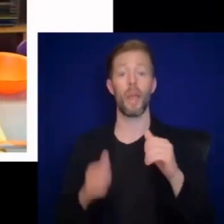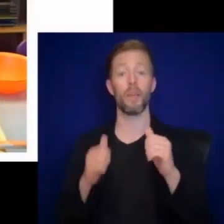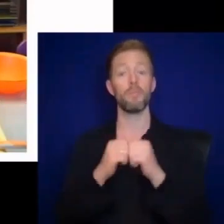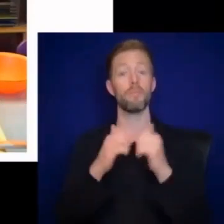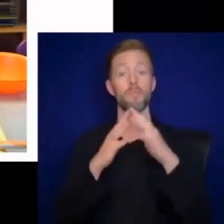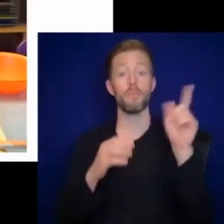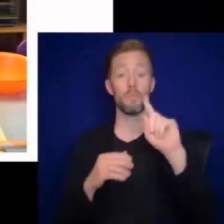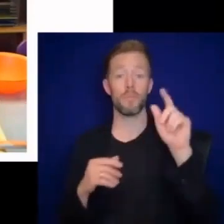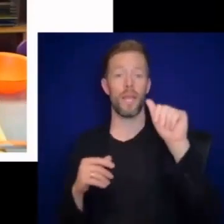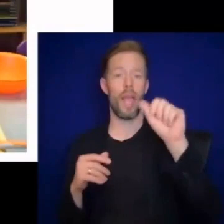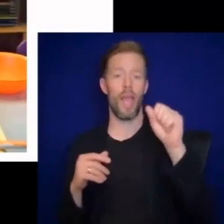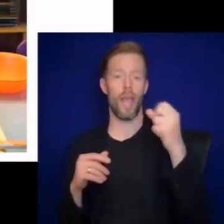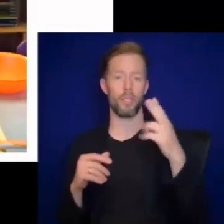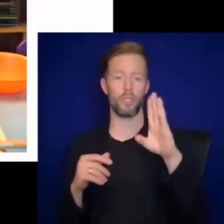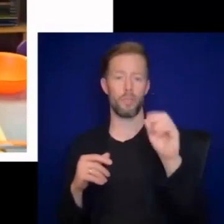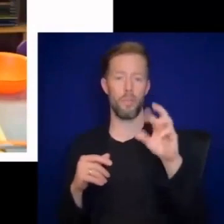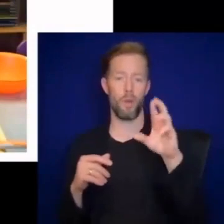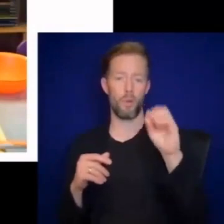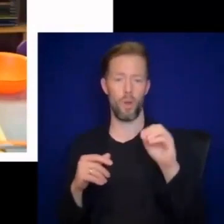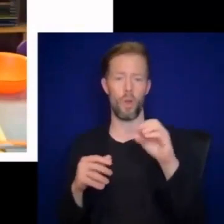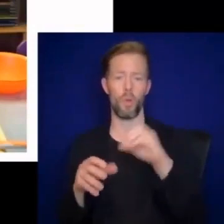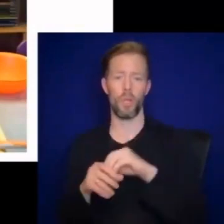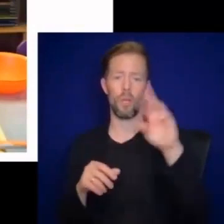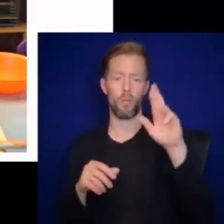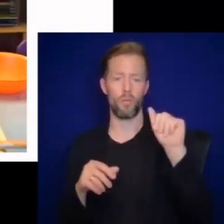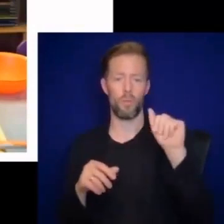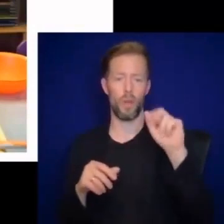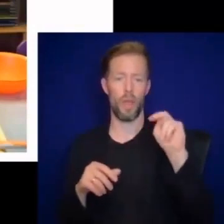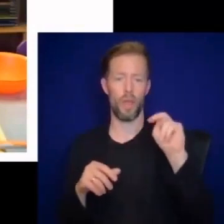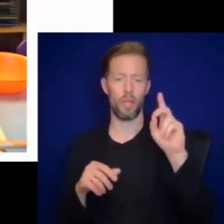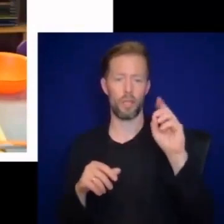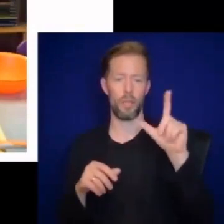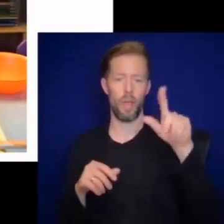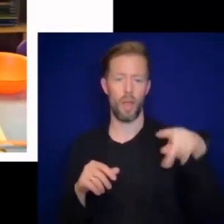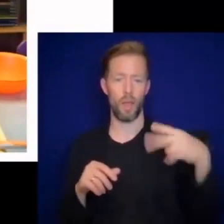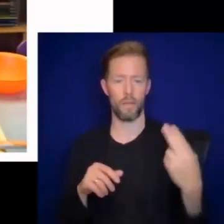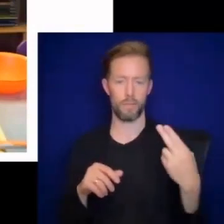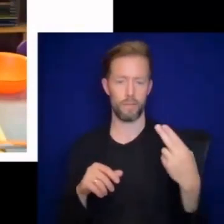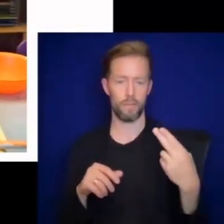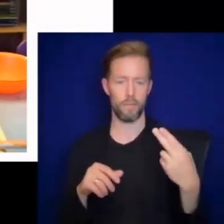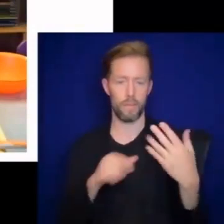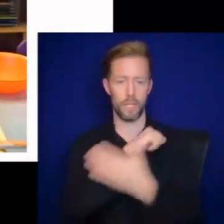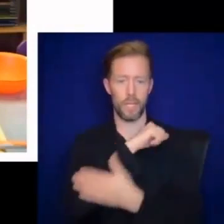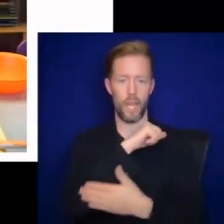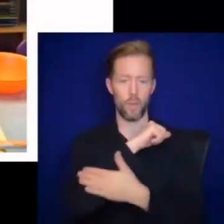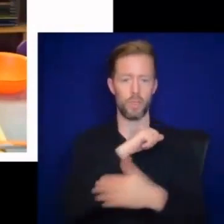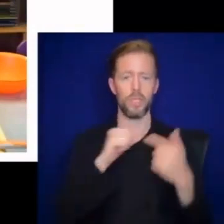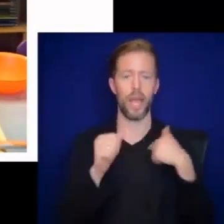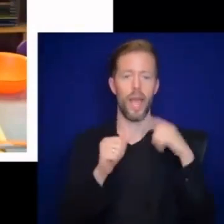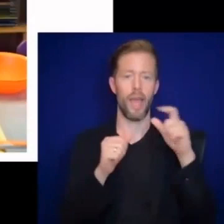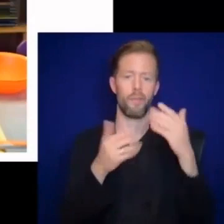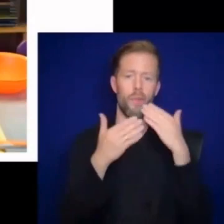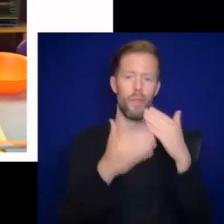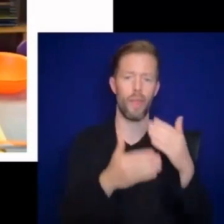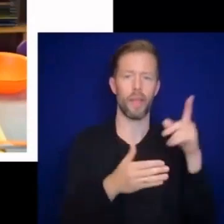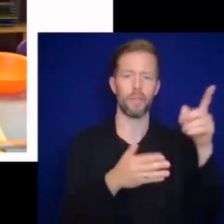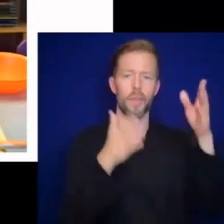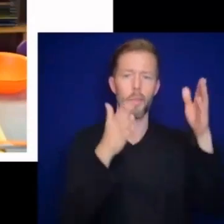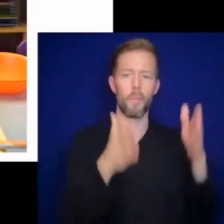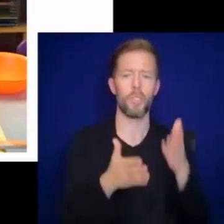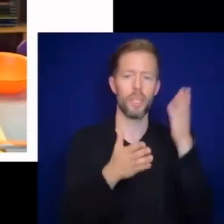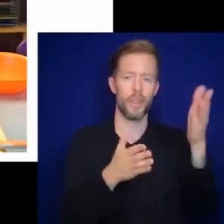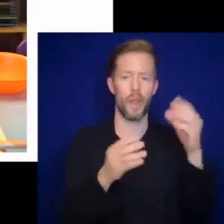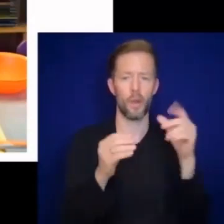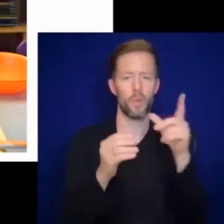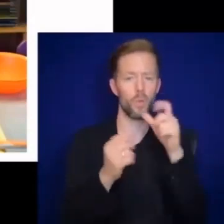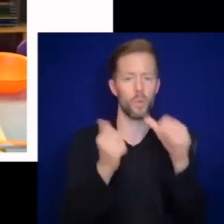in Ashboro here in Randolph County. And I need to thank Andy Ederson, who is a technical